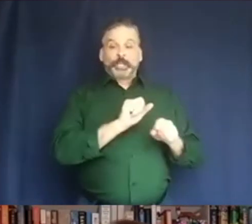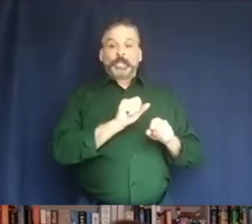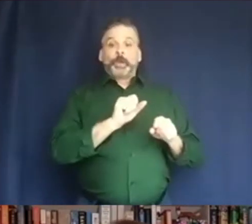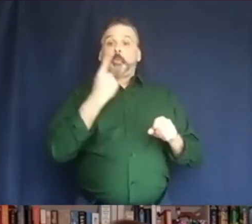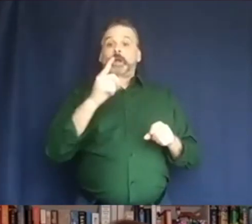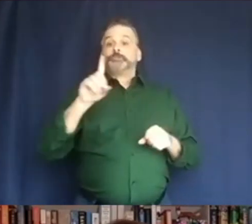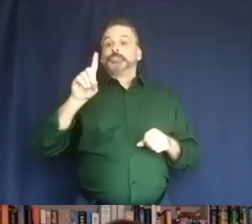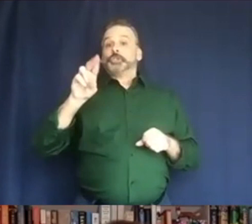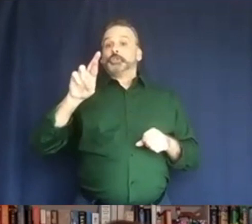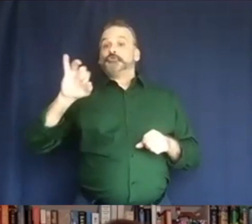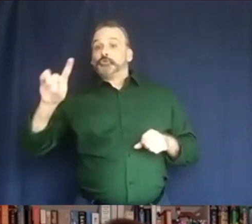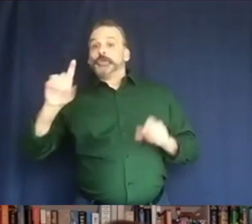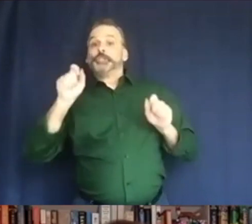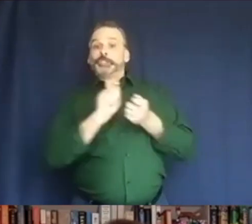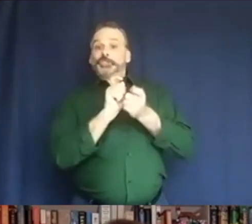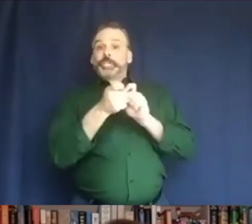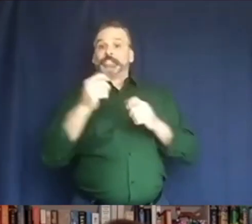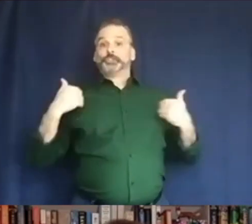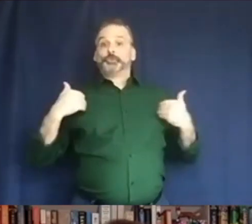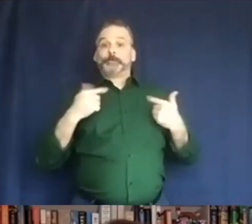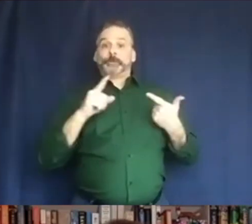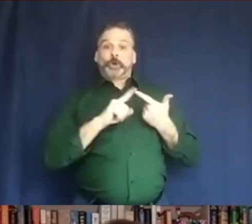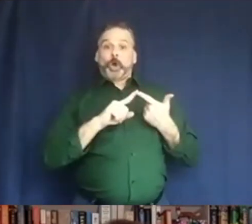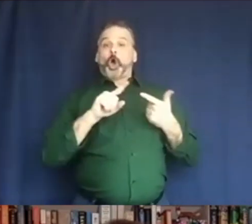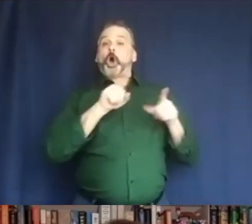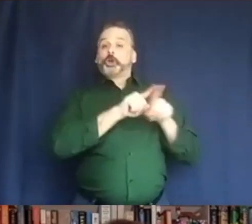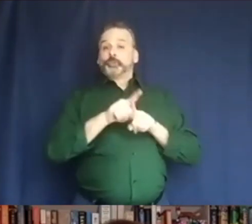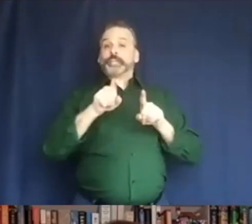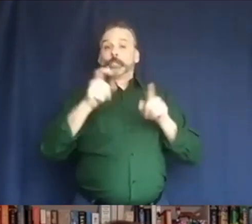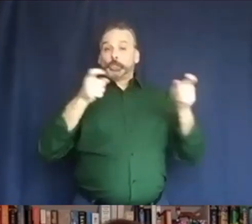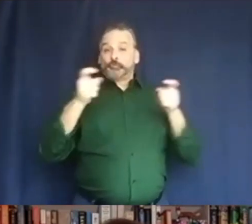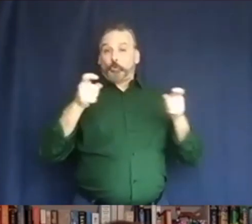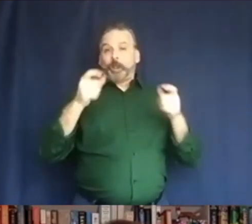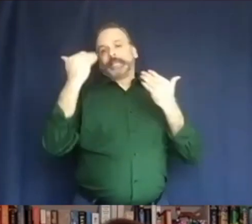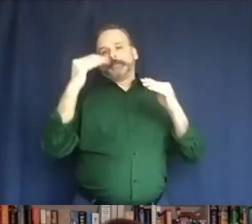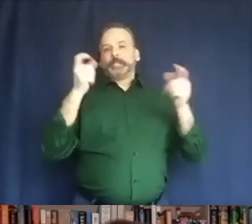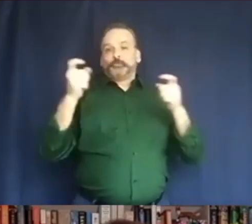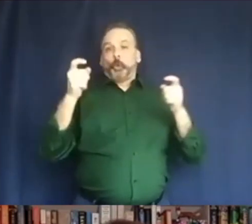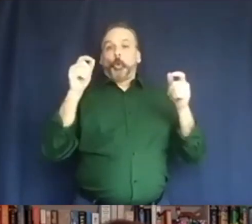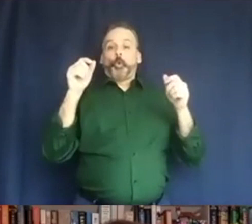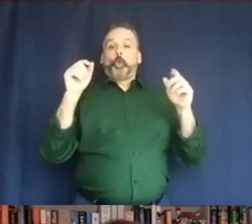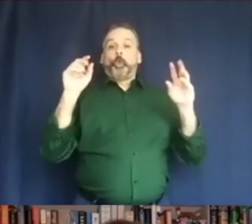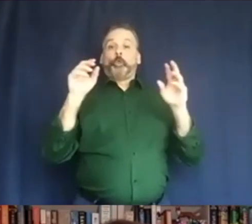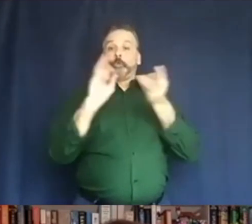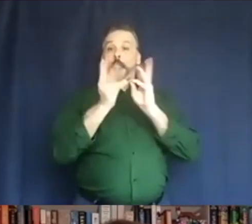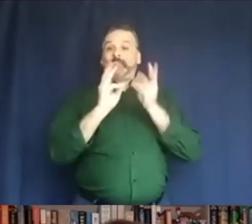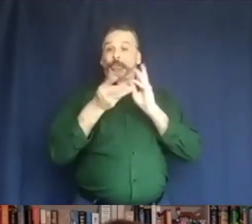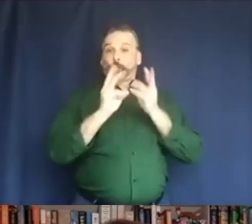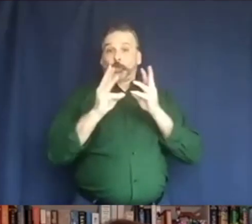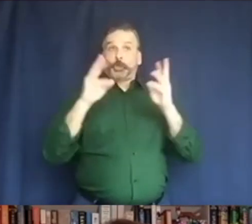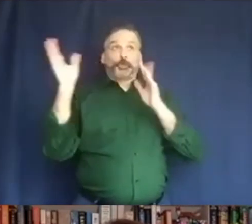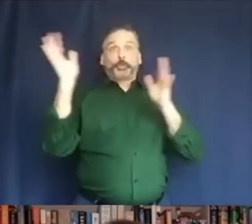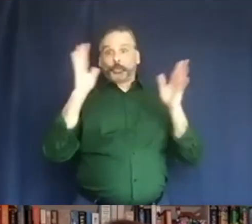into animals. And another was that they had some form of weather control, you know, limited. And then there was